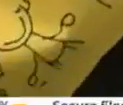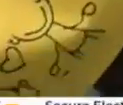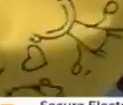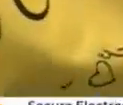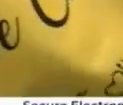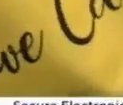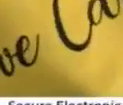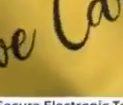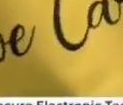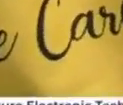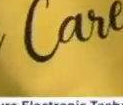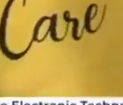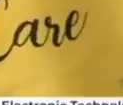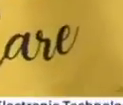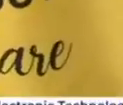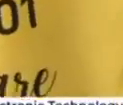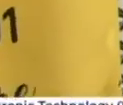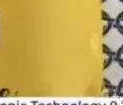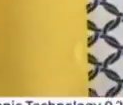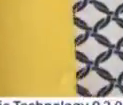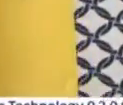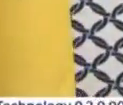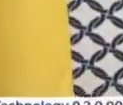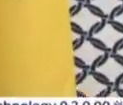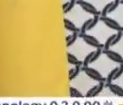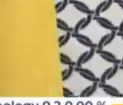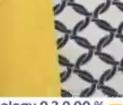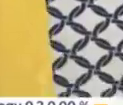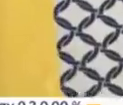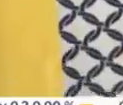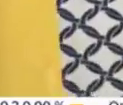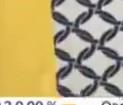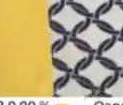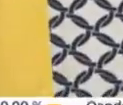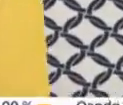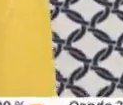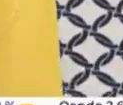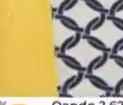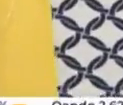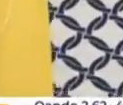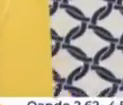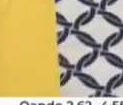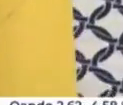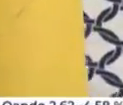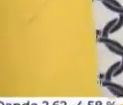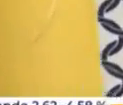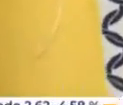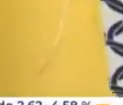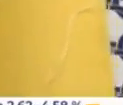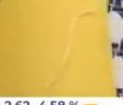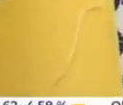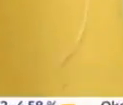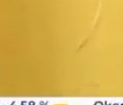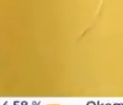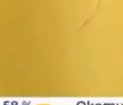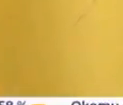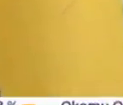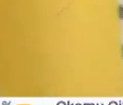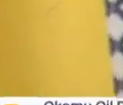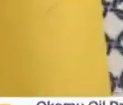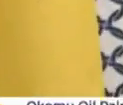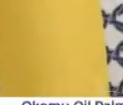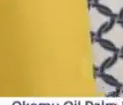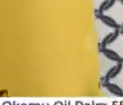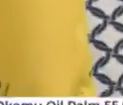which we use that as an instructional method because it is very good. It's very strong on all-round education,